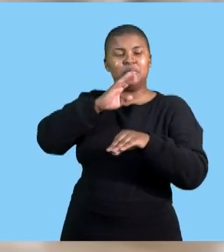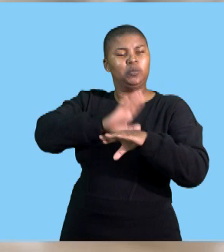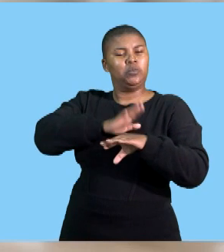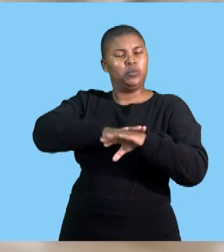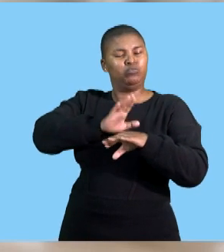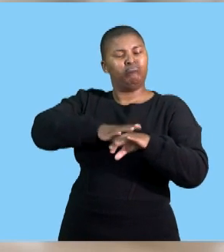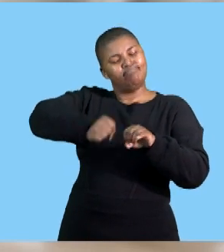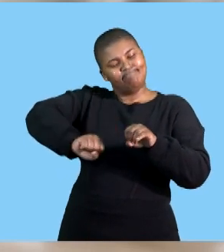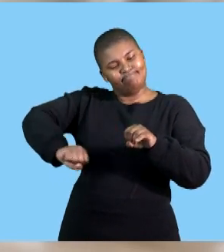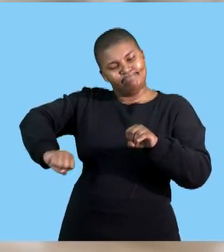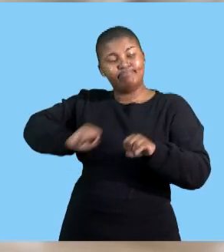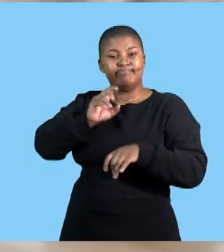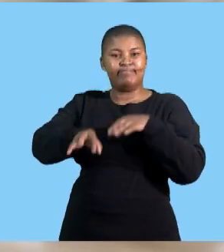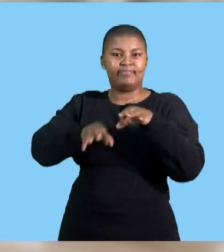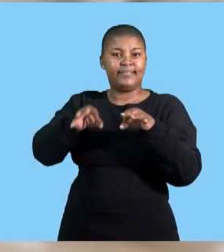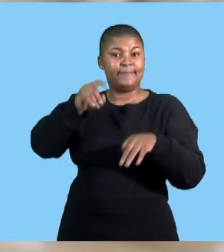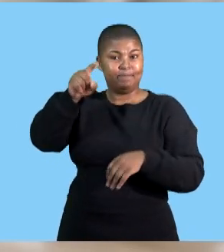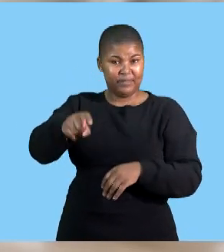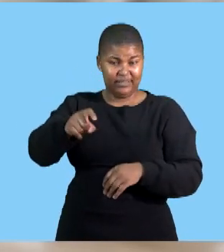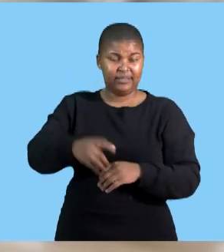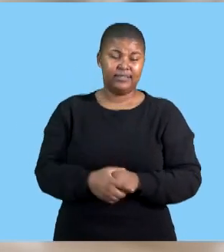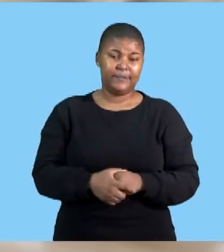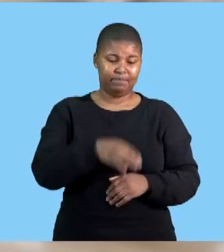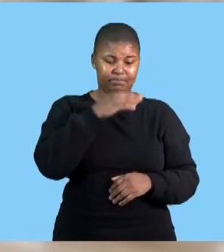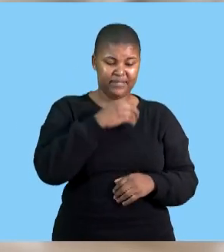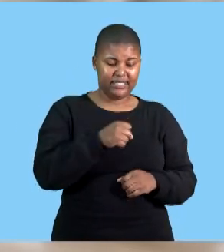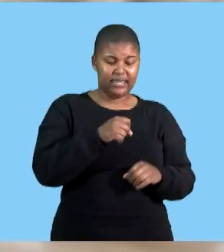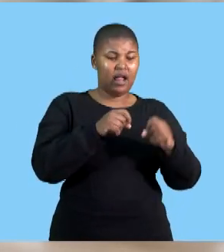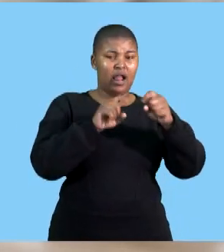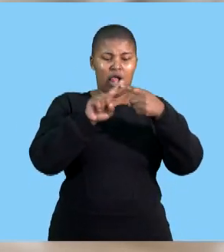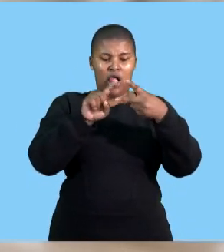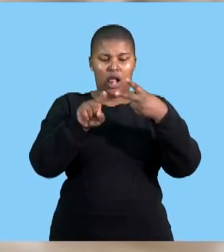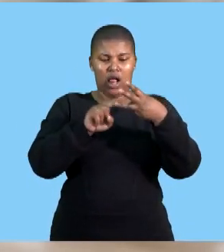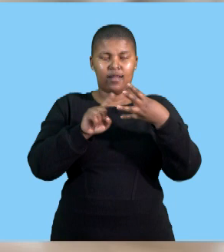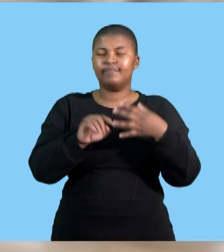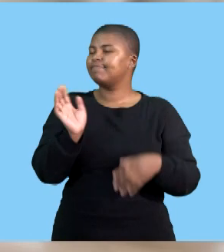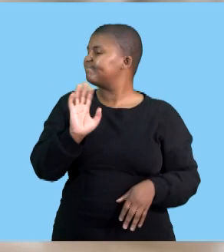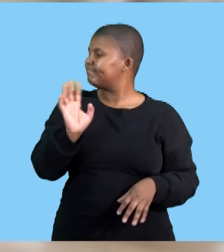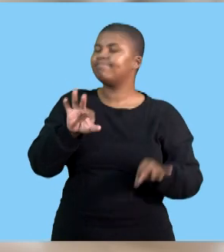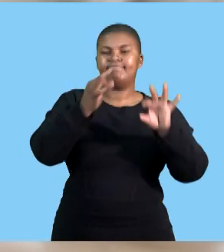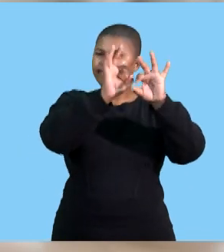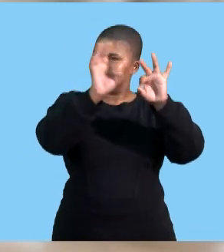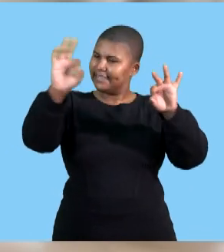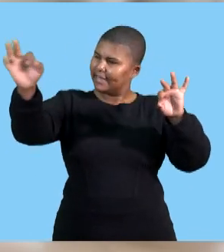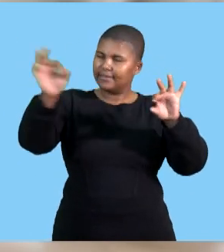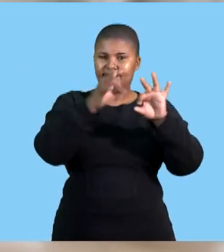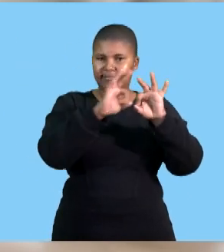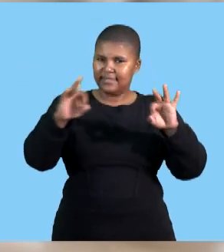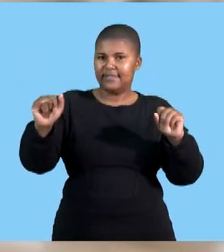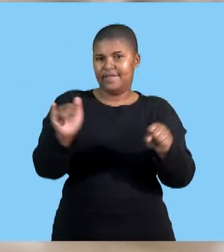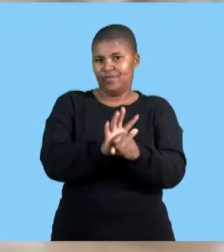further on what you are saying. So when we explain, we do not just list, but we explain in full